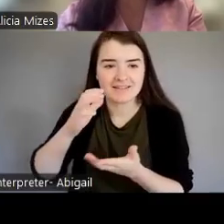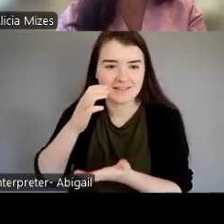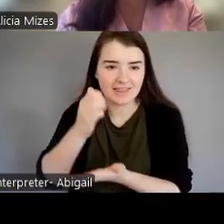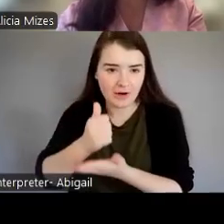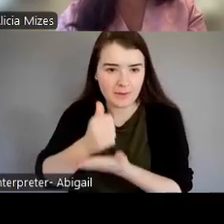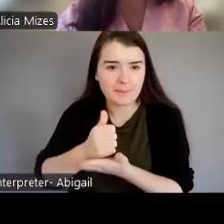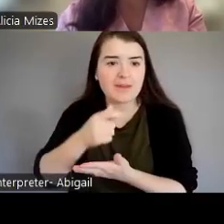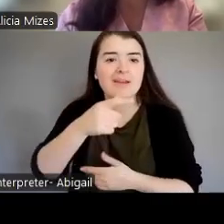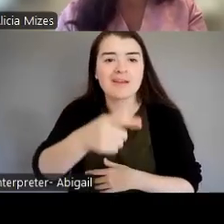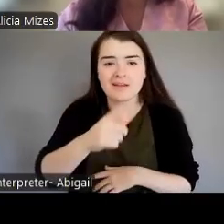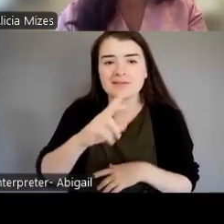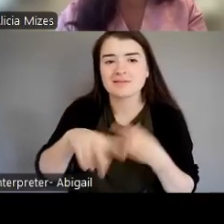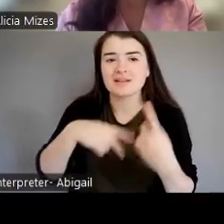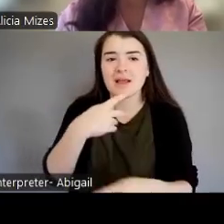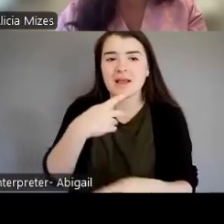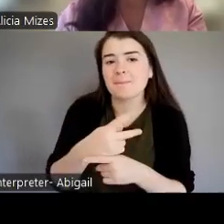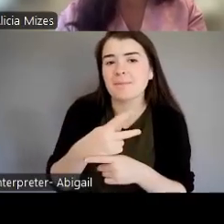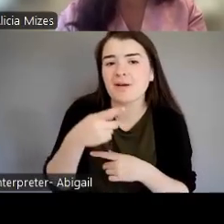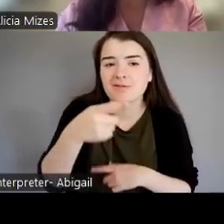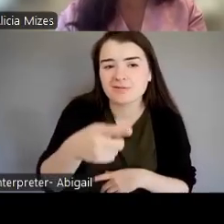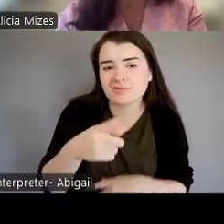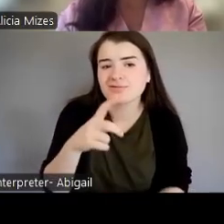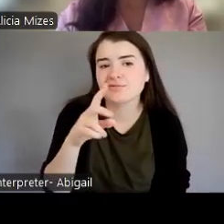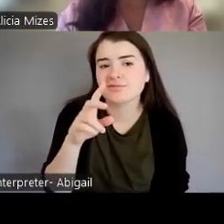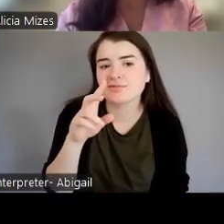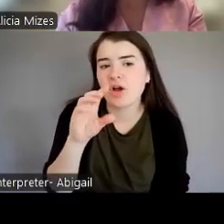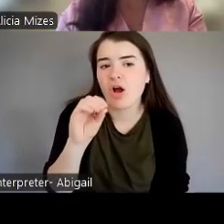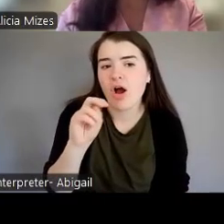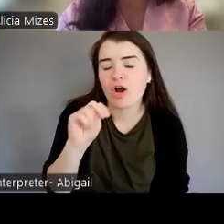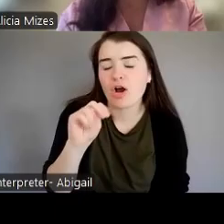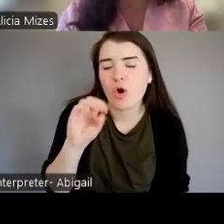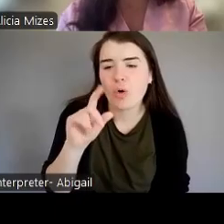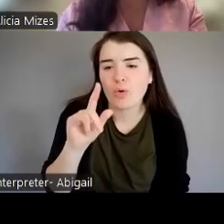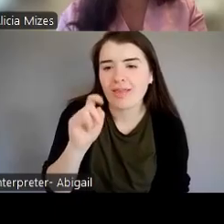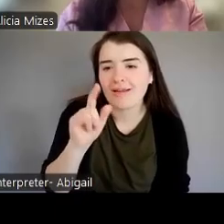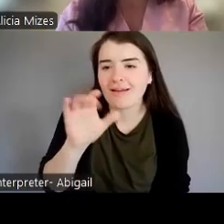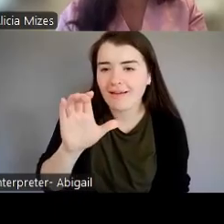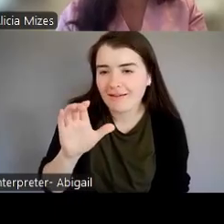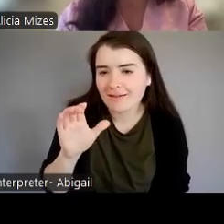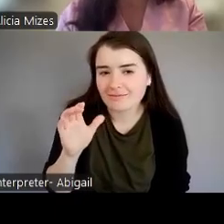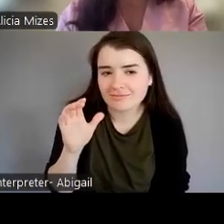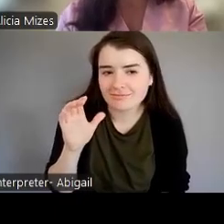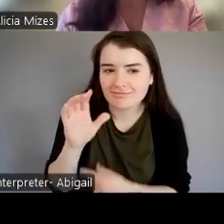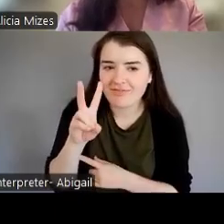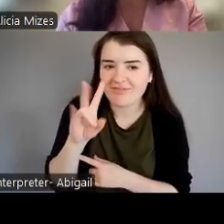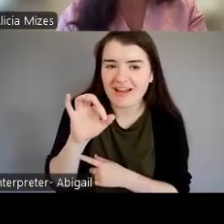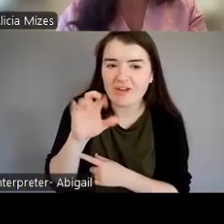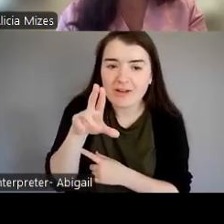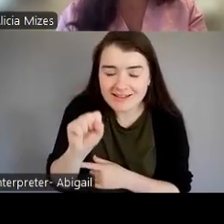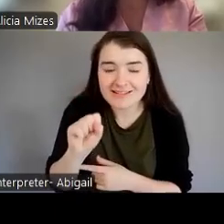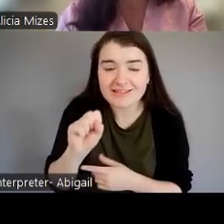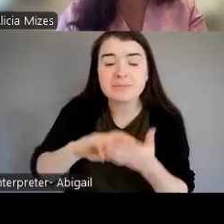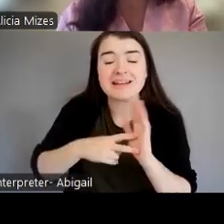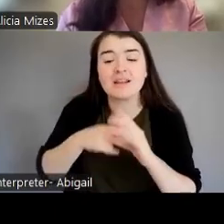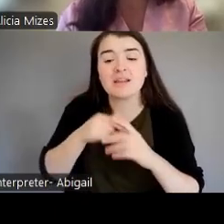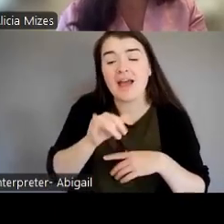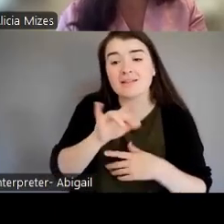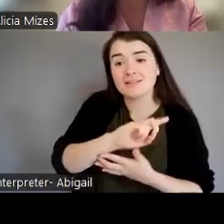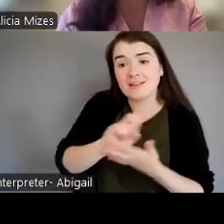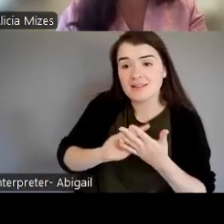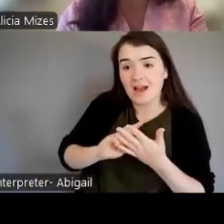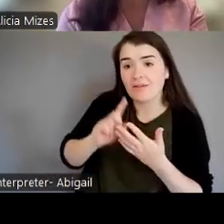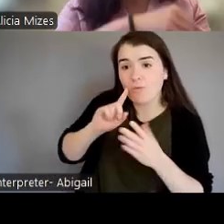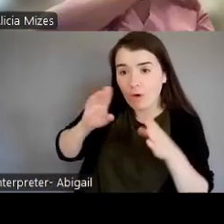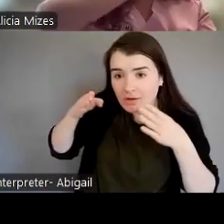mutated herpes virus. You're basically having this virus that is specifically designed to enter and target tumor cells and not your healthy